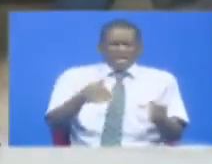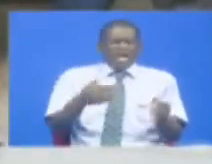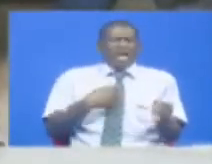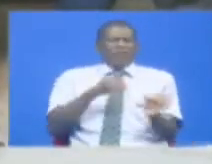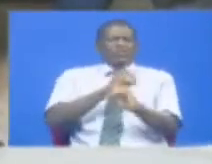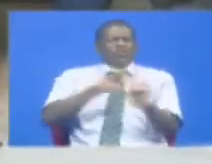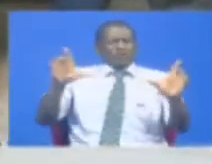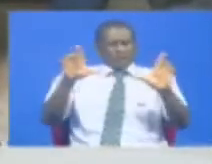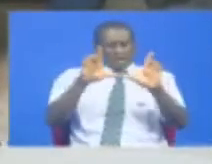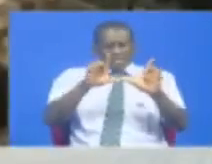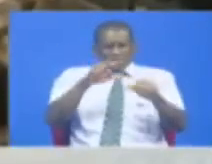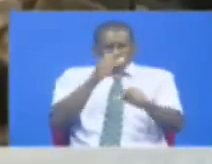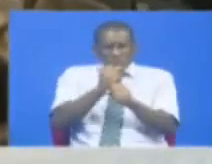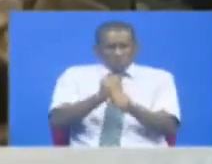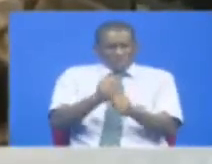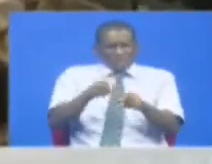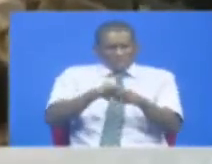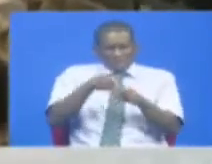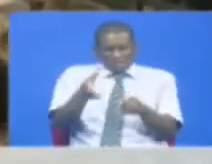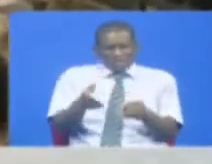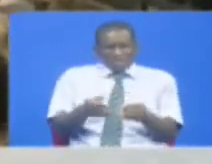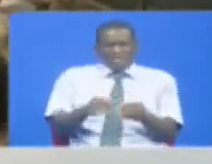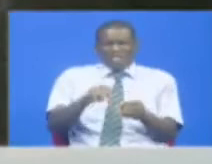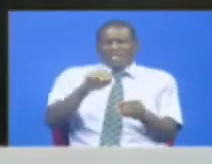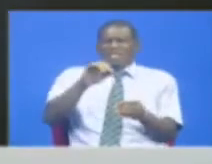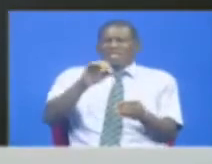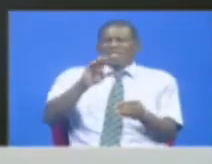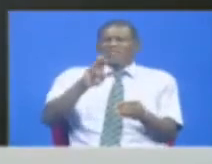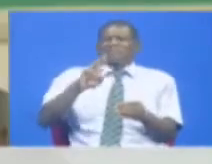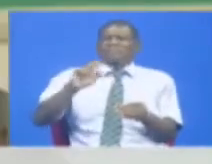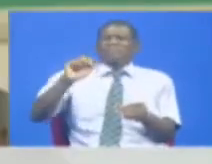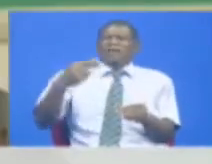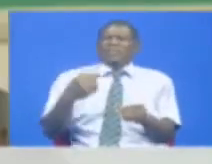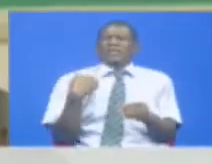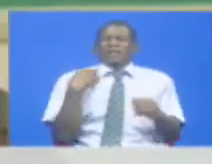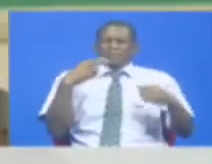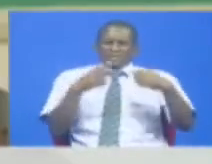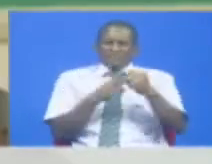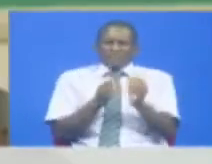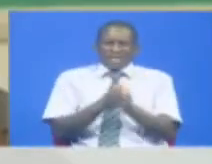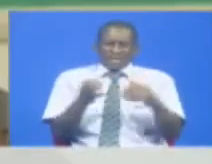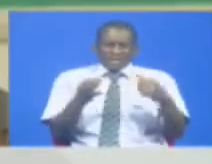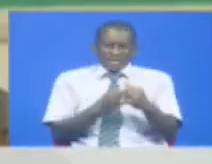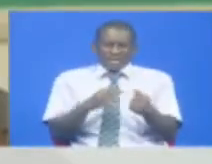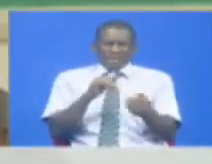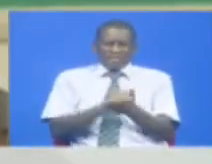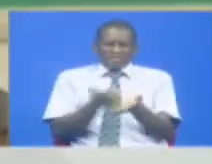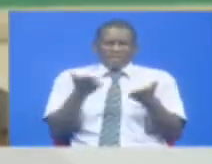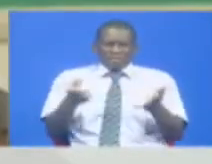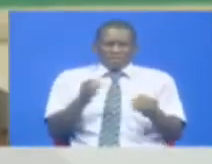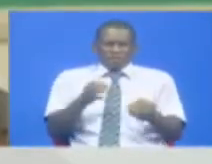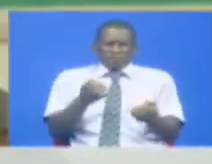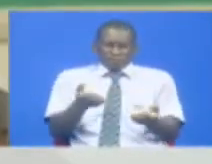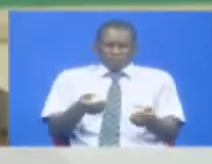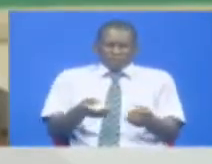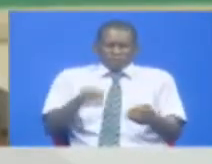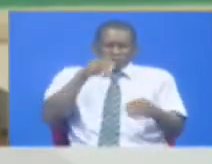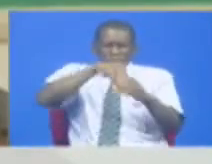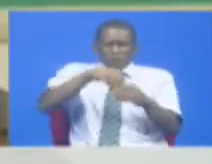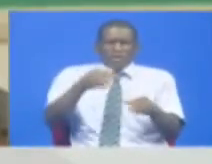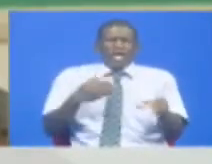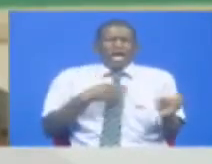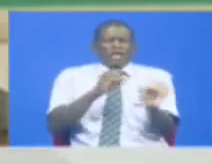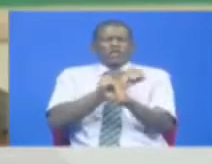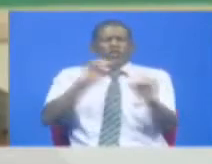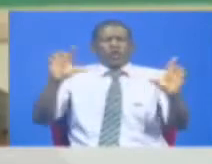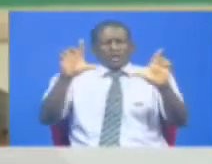operate such machinery in berth number 7 and 8. That facility which was being erected had not been licensed, you know, to